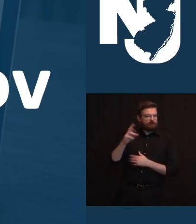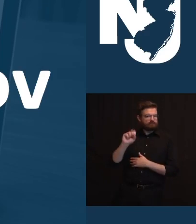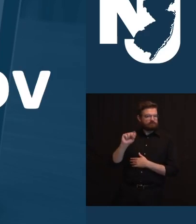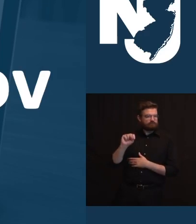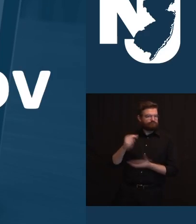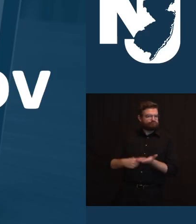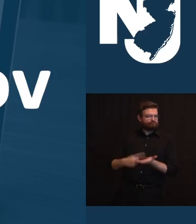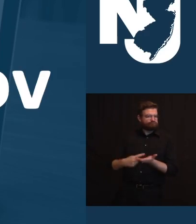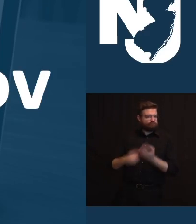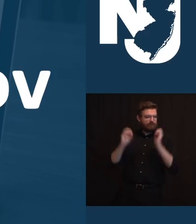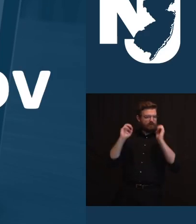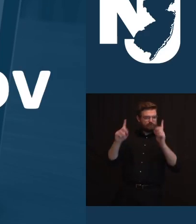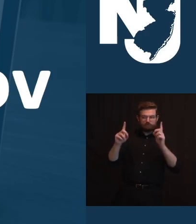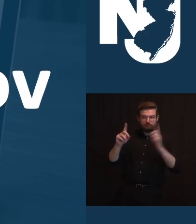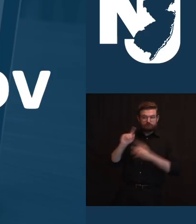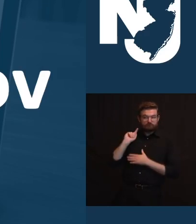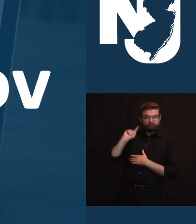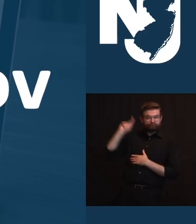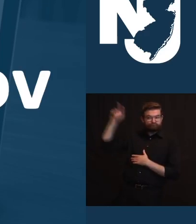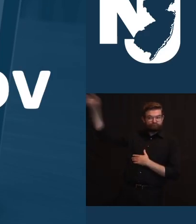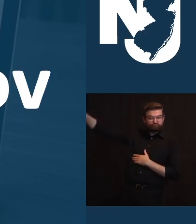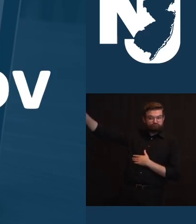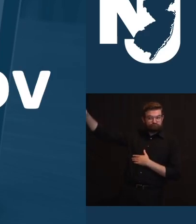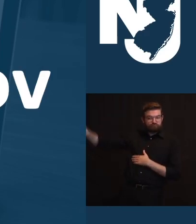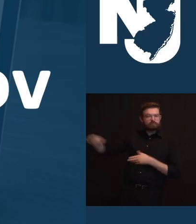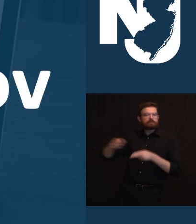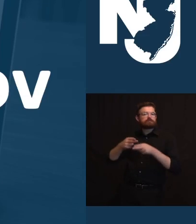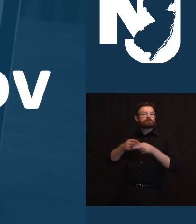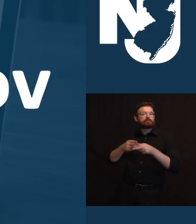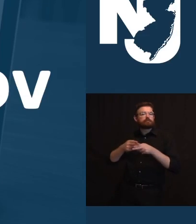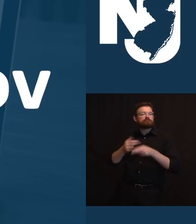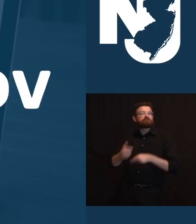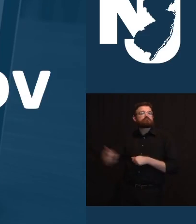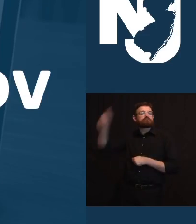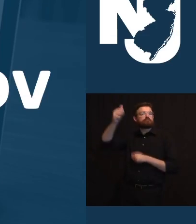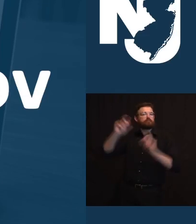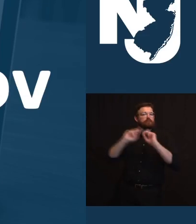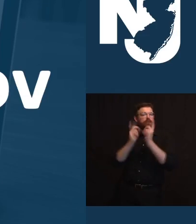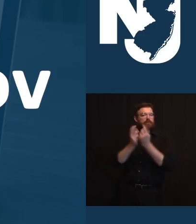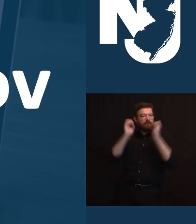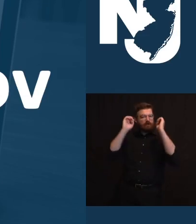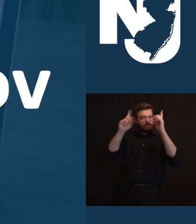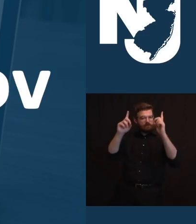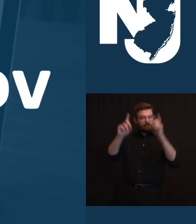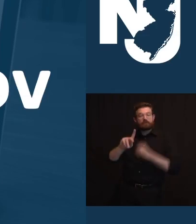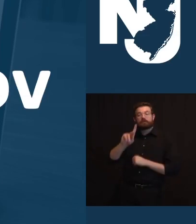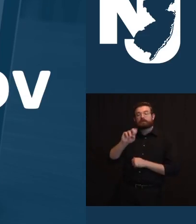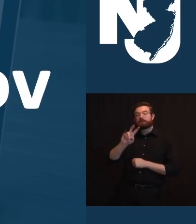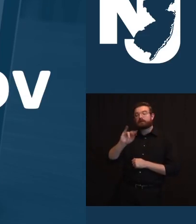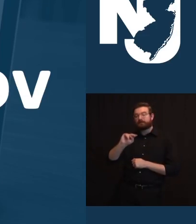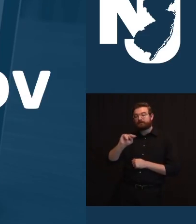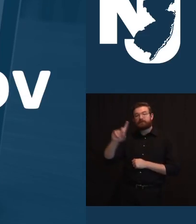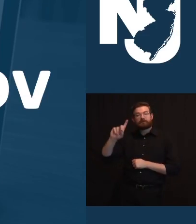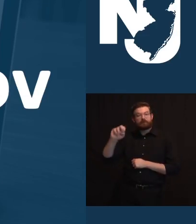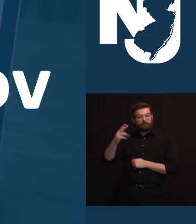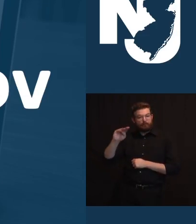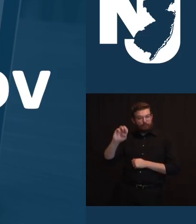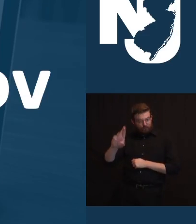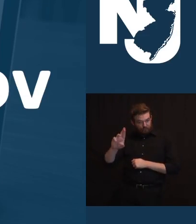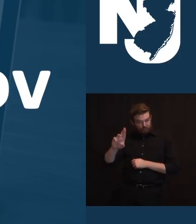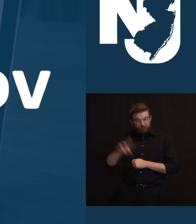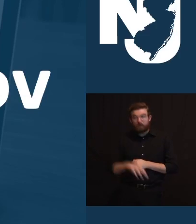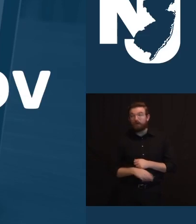Kevin Deemer. Kevin, great to have you. And to my immediate left, our Chief Policy Advisor, Zakiya Smith-Ellis. Great to have you, as